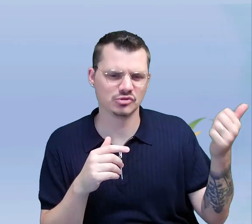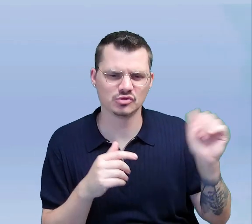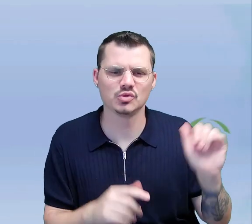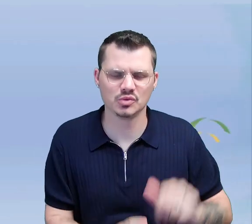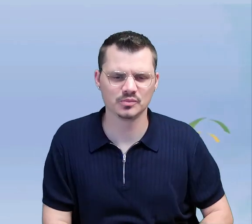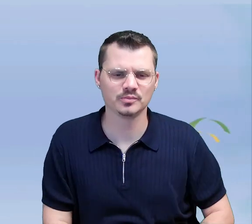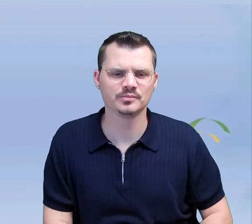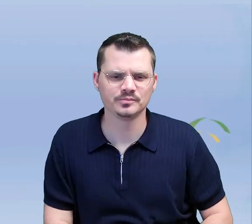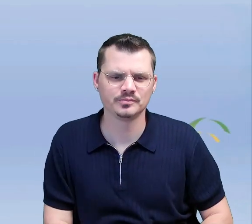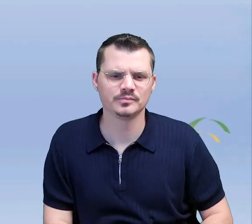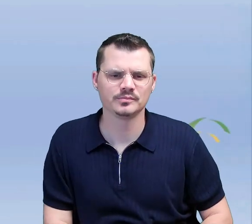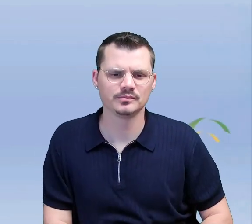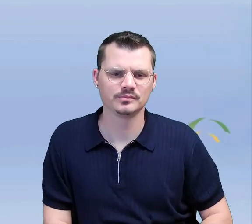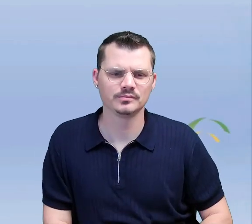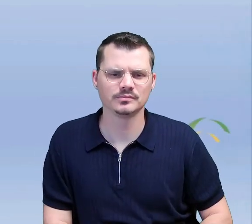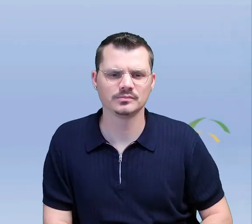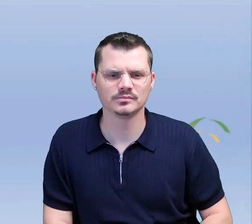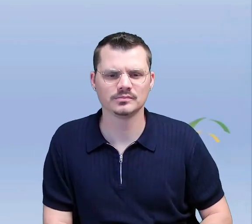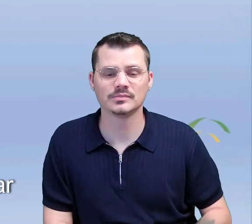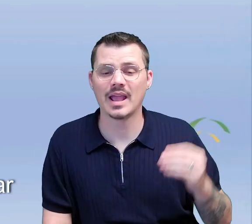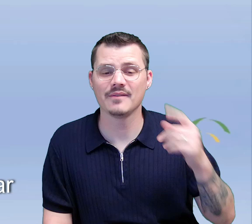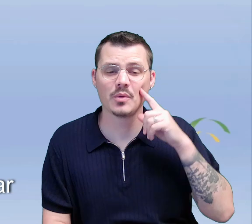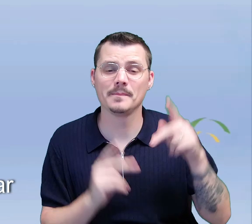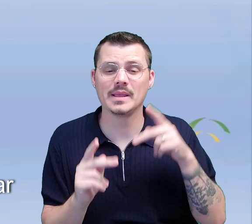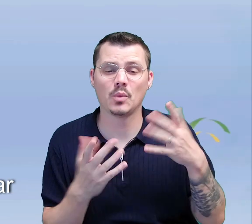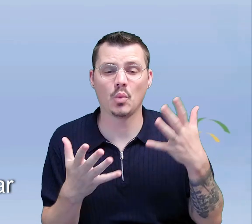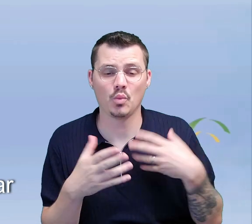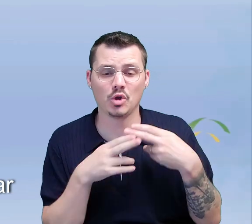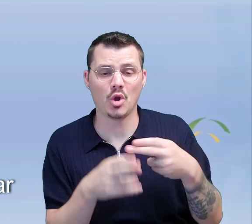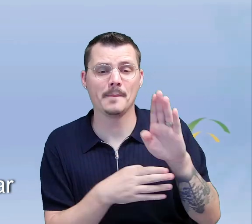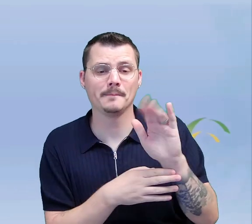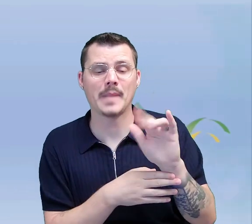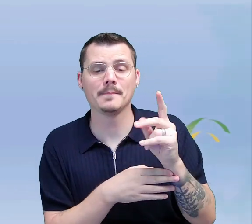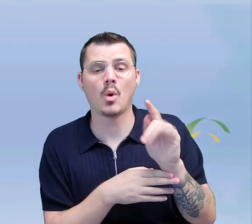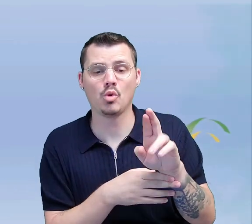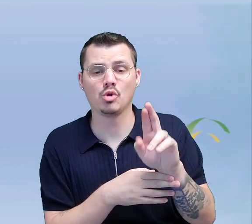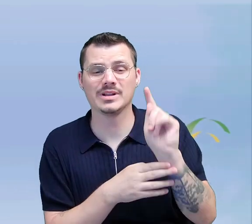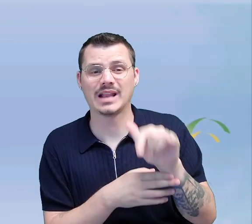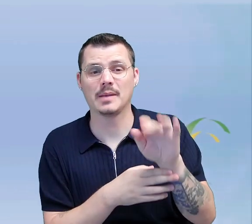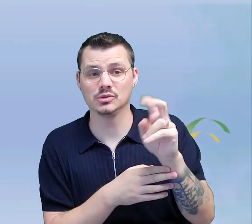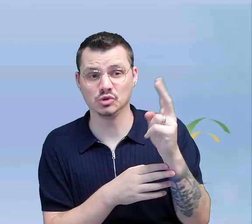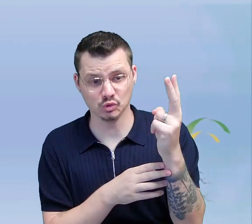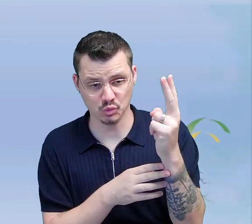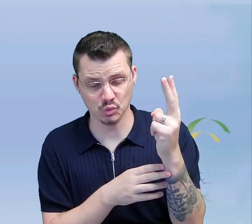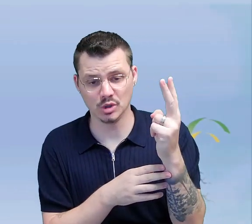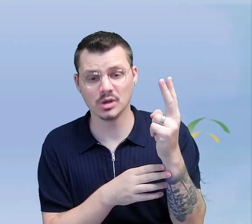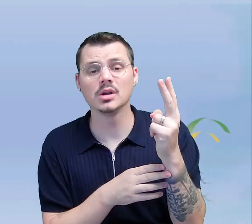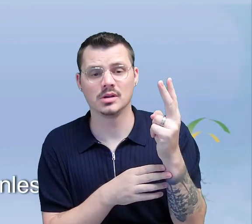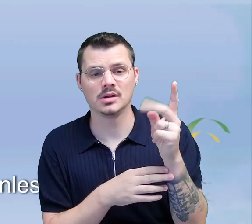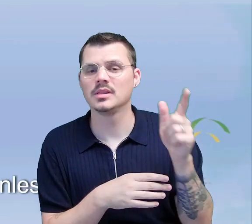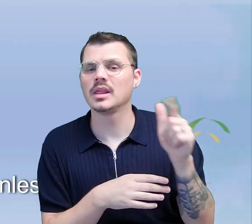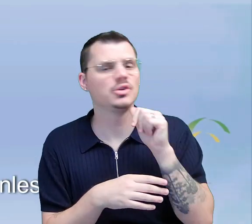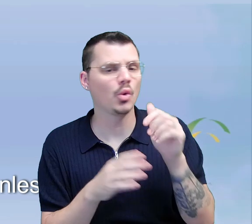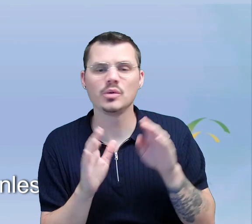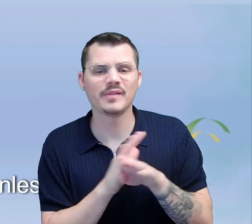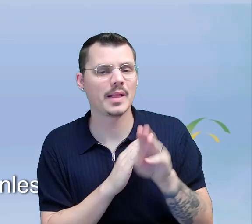well. And for people with what's called bipolar disorder type 2,